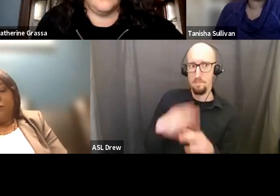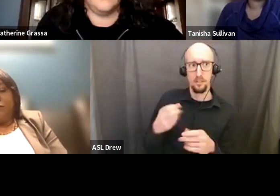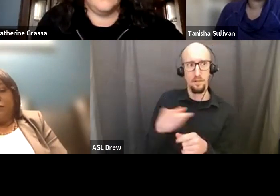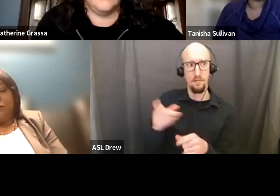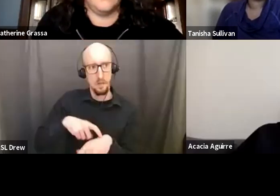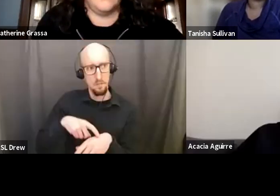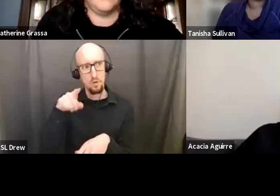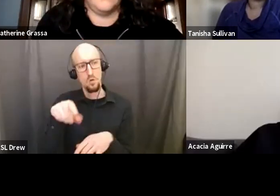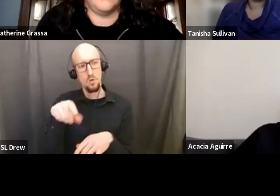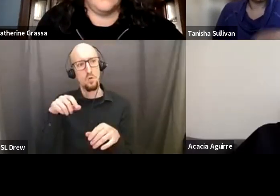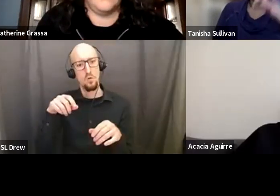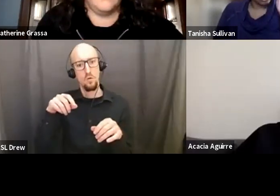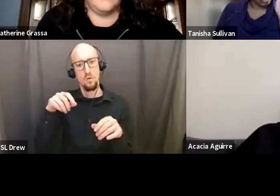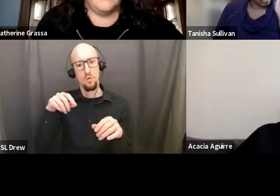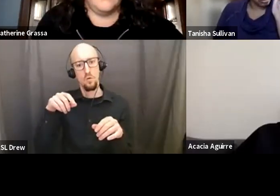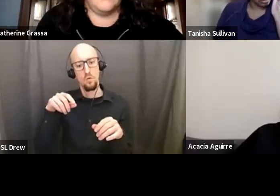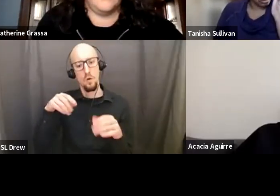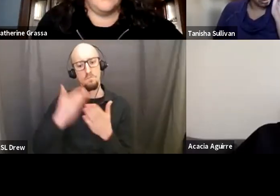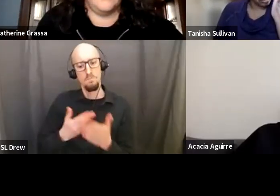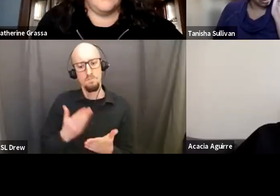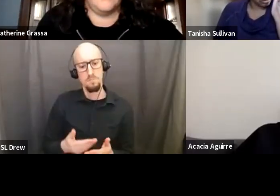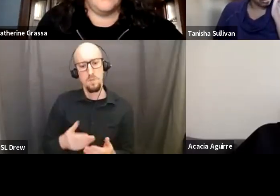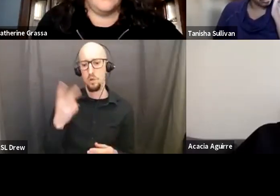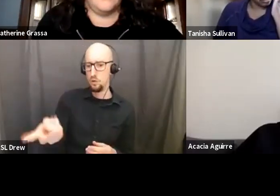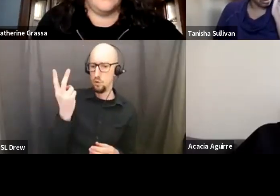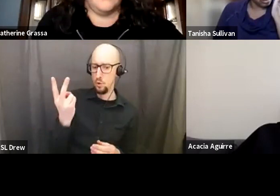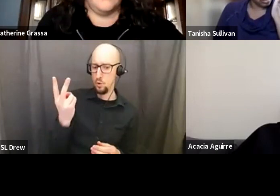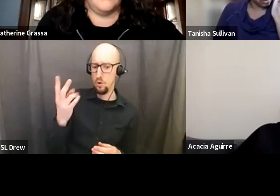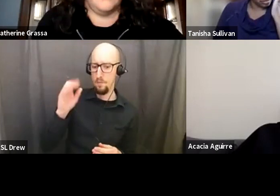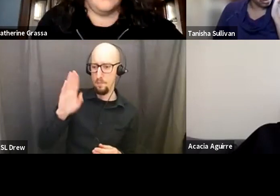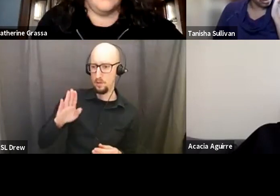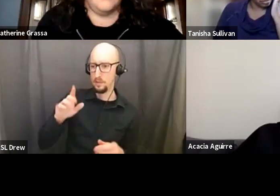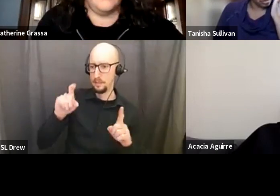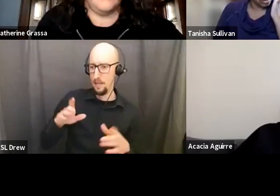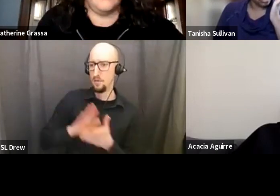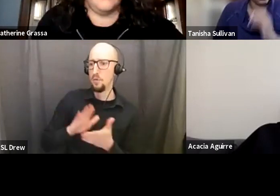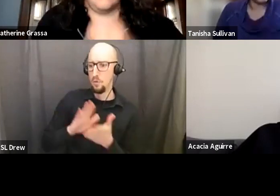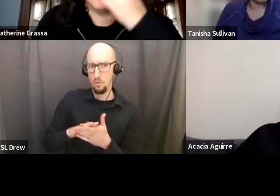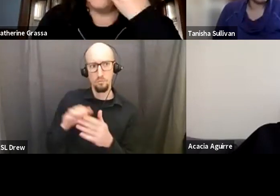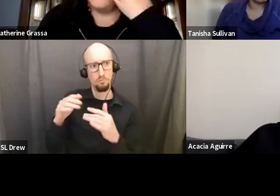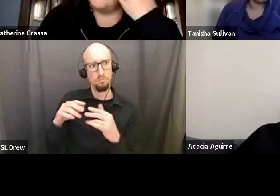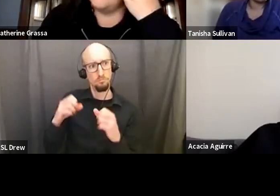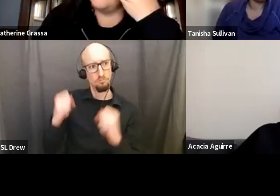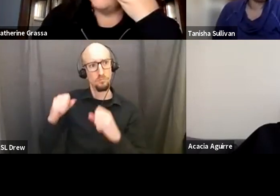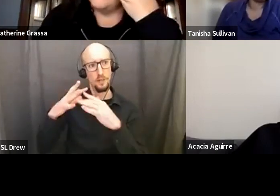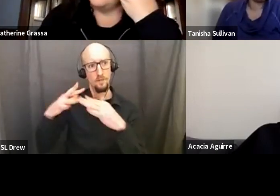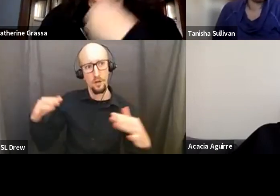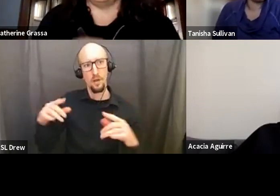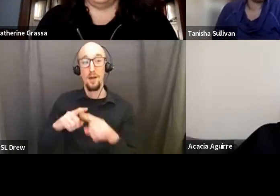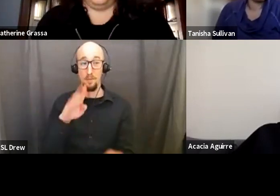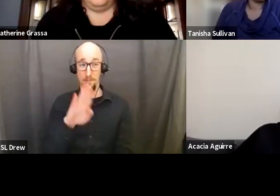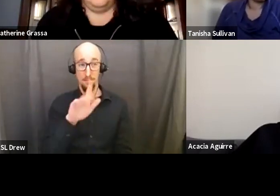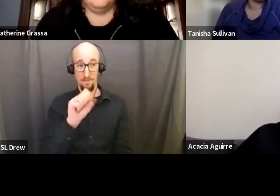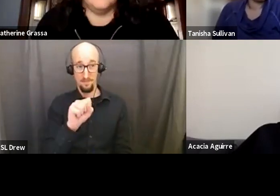data. Data show that 2 of Boston exam schools are quite diversified, but Boston Latin